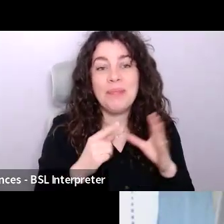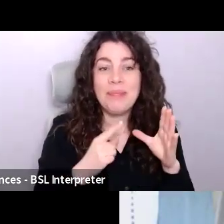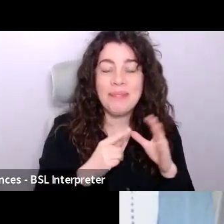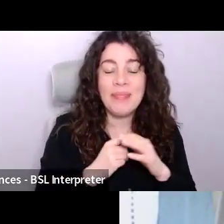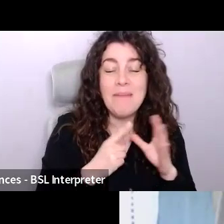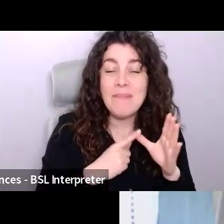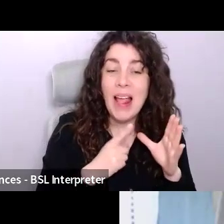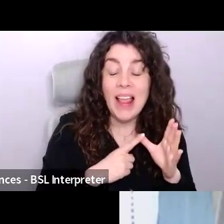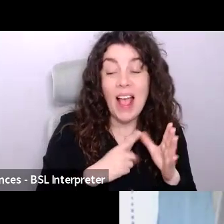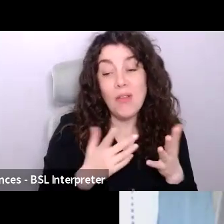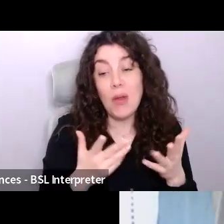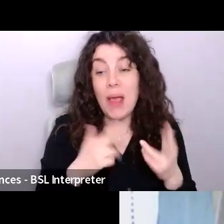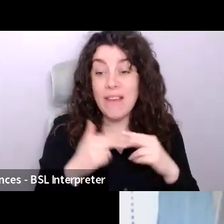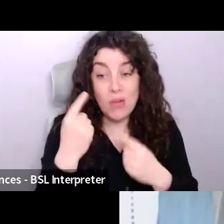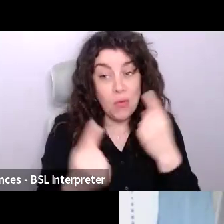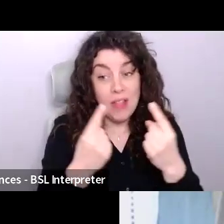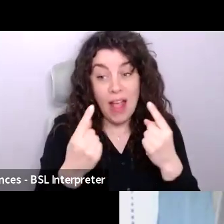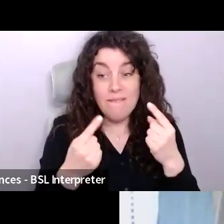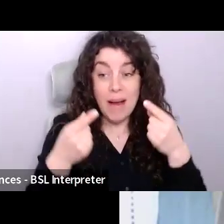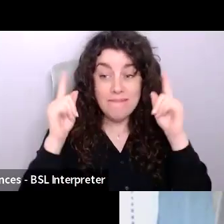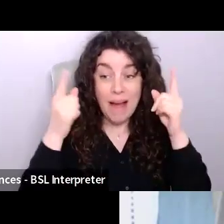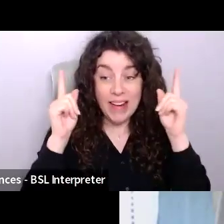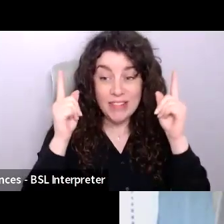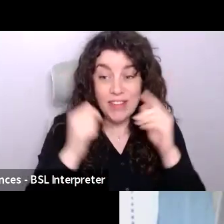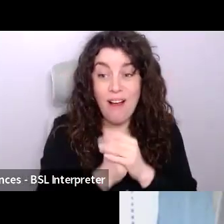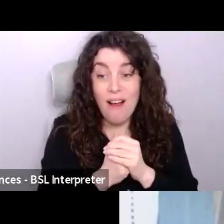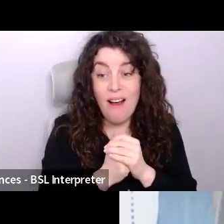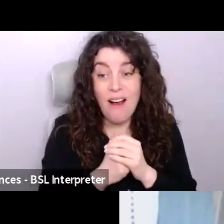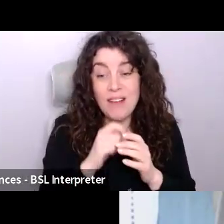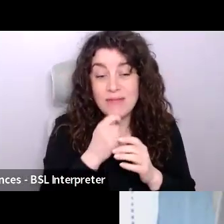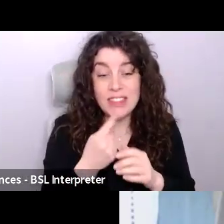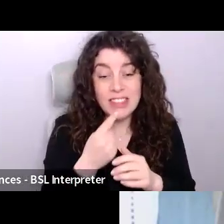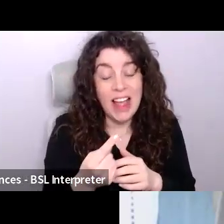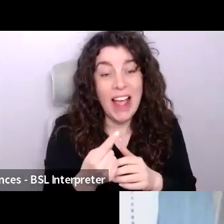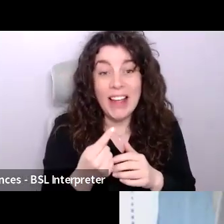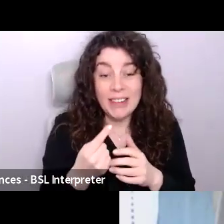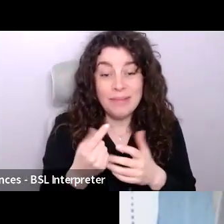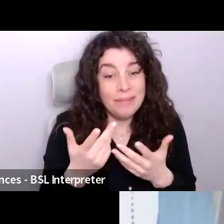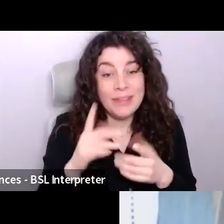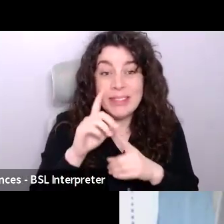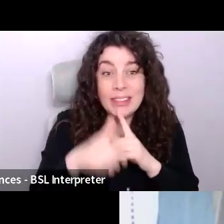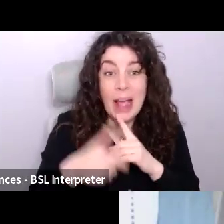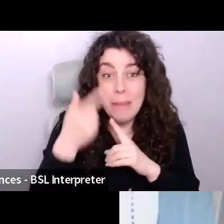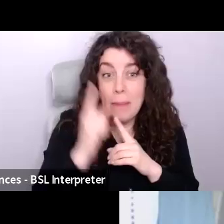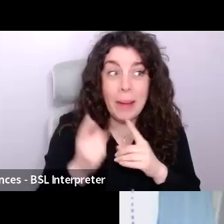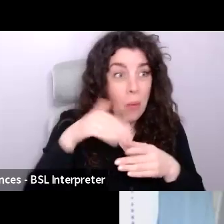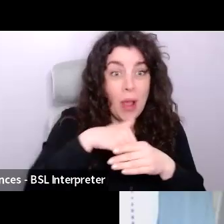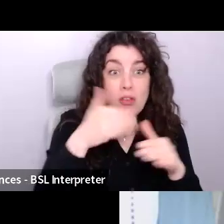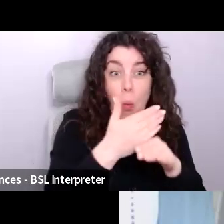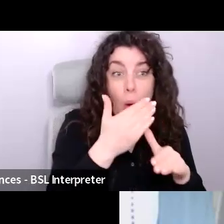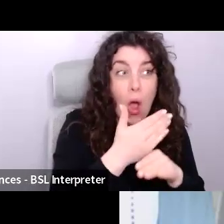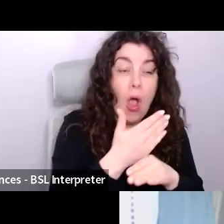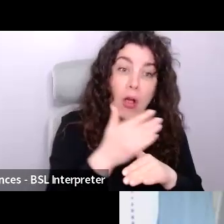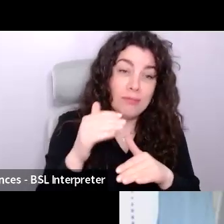are a manager to maybe champion the disabled people in your workplace, whether you have a disability yourself or